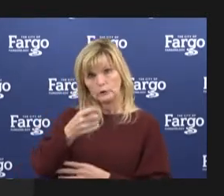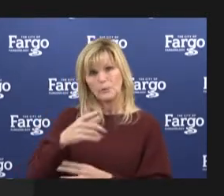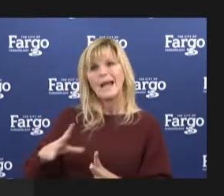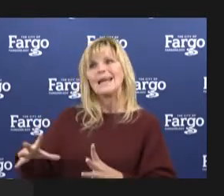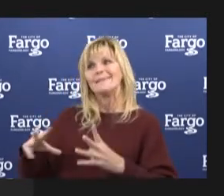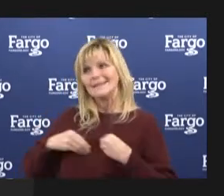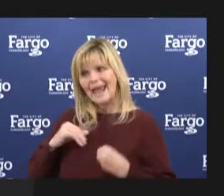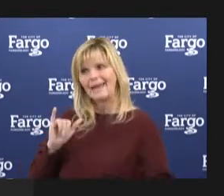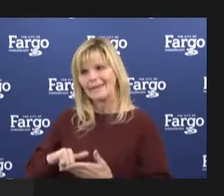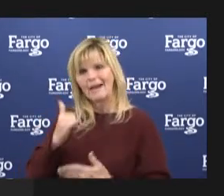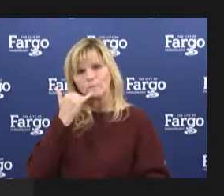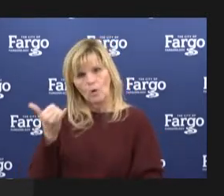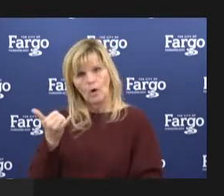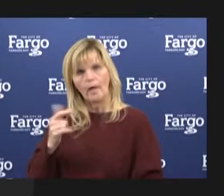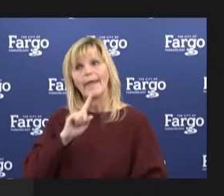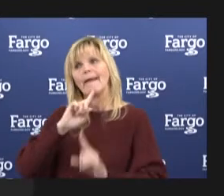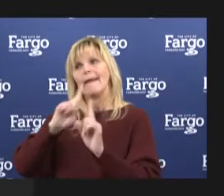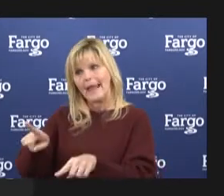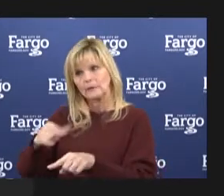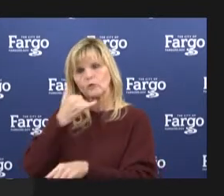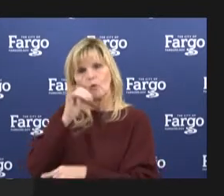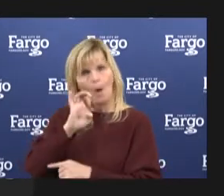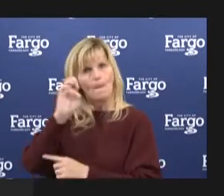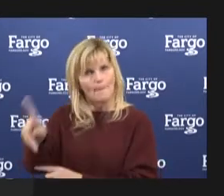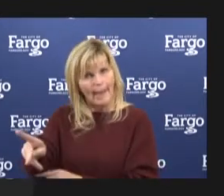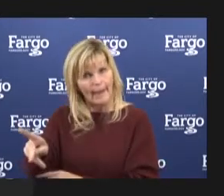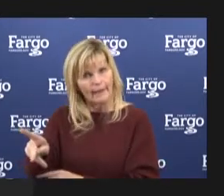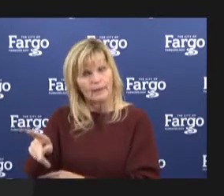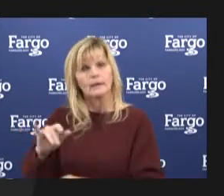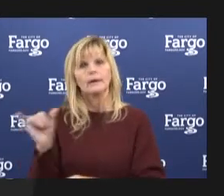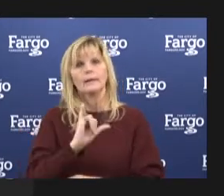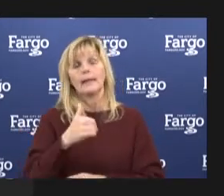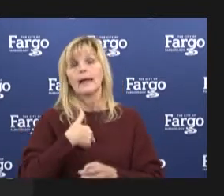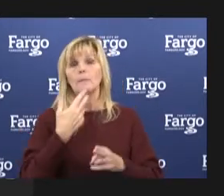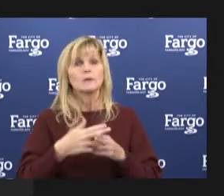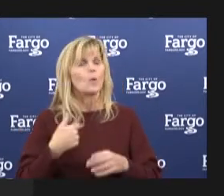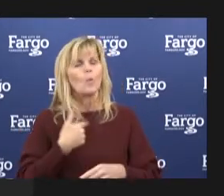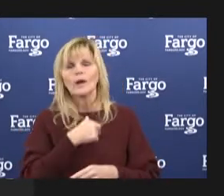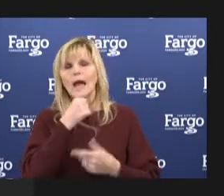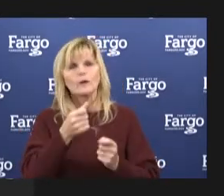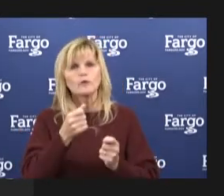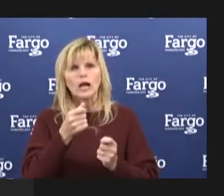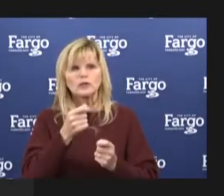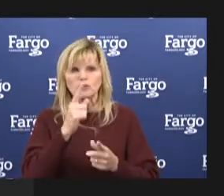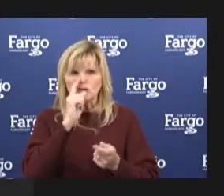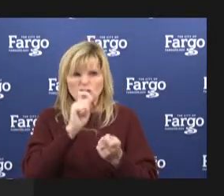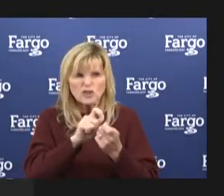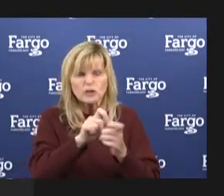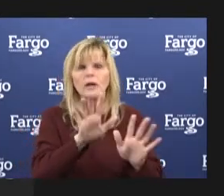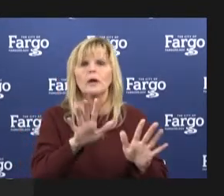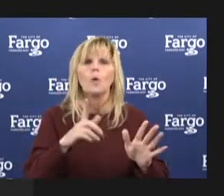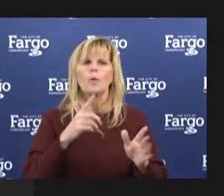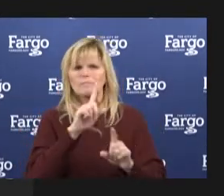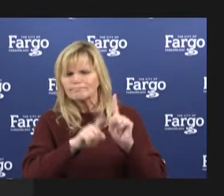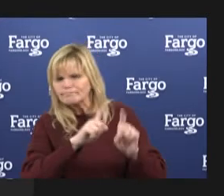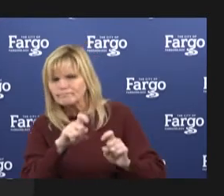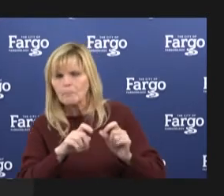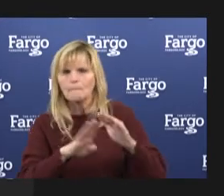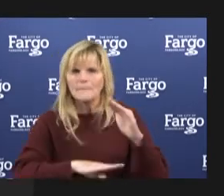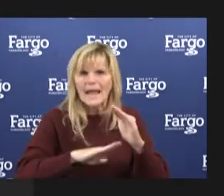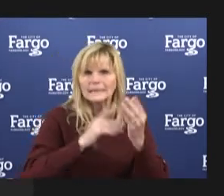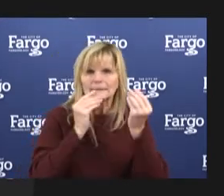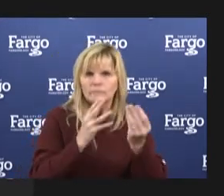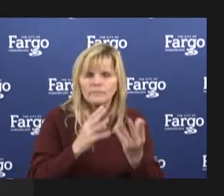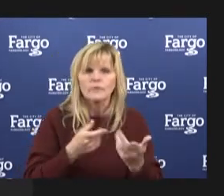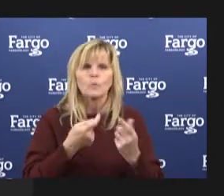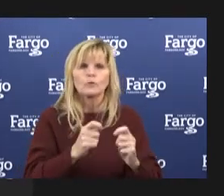call, answer it, return that phone call. Like I said, we're not out to get you. We're just out to ask some basic information. What we're doing